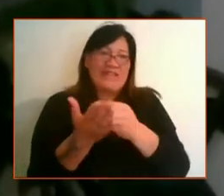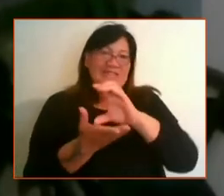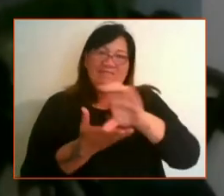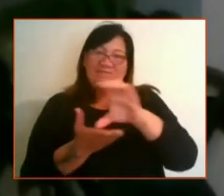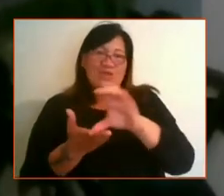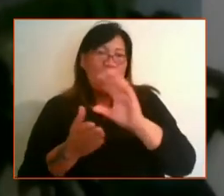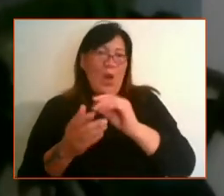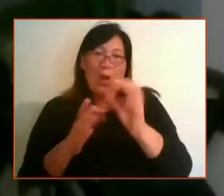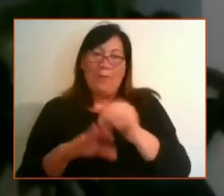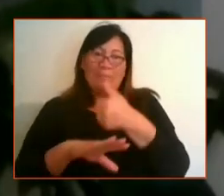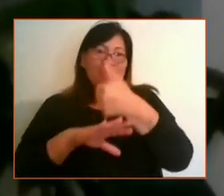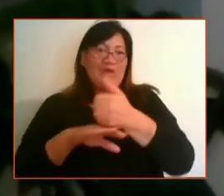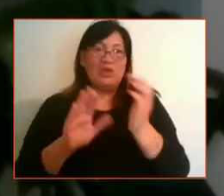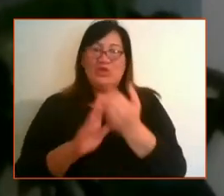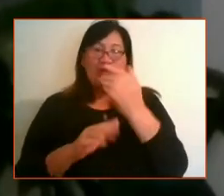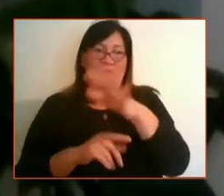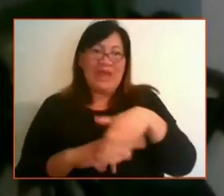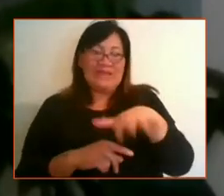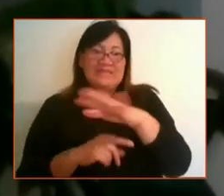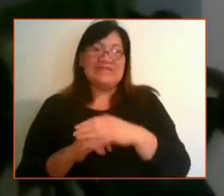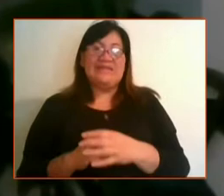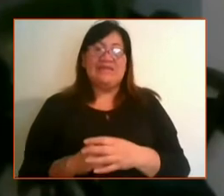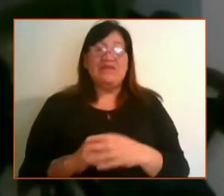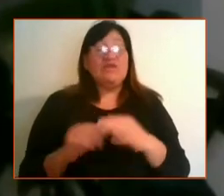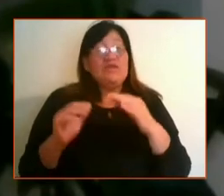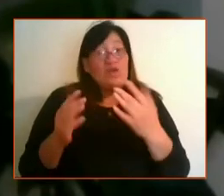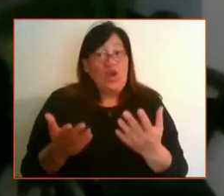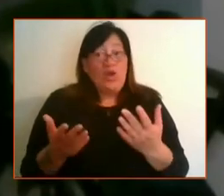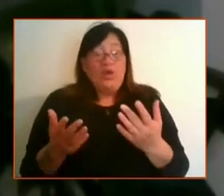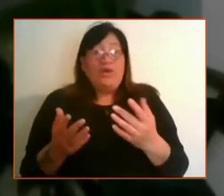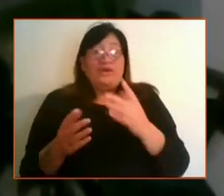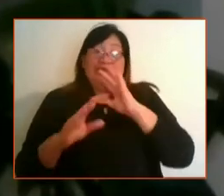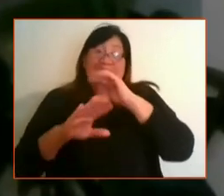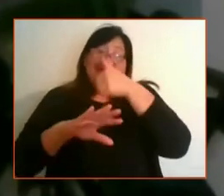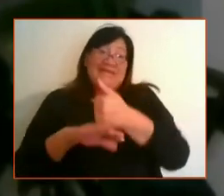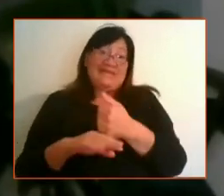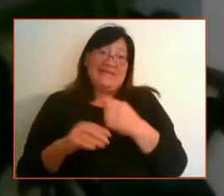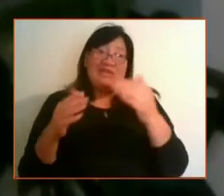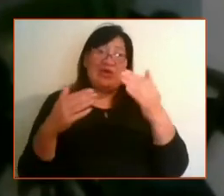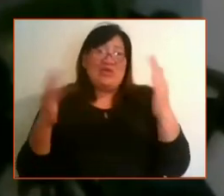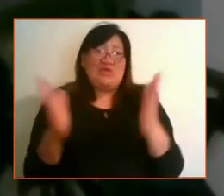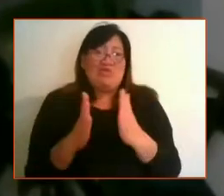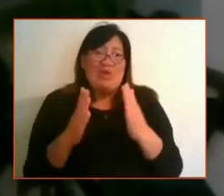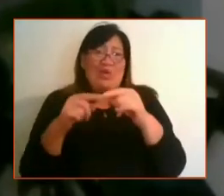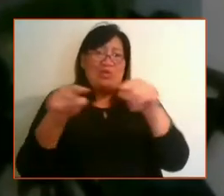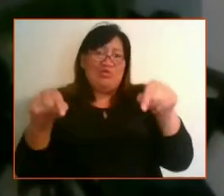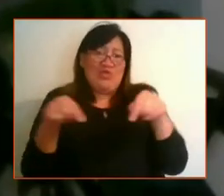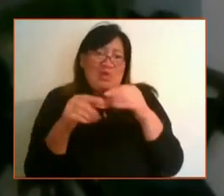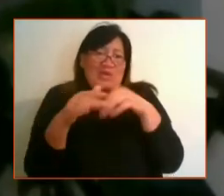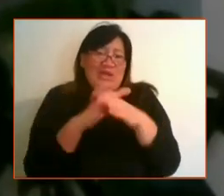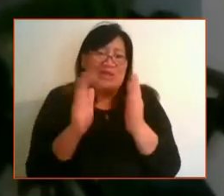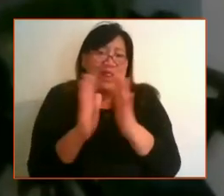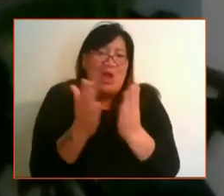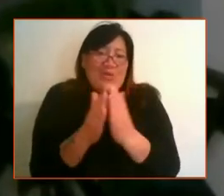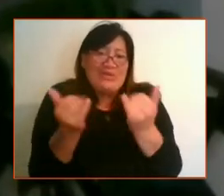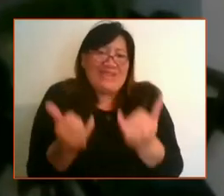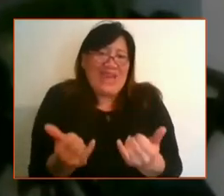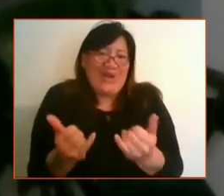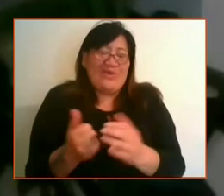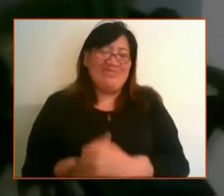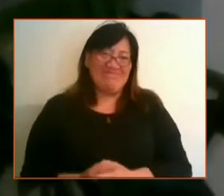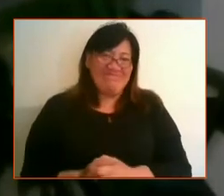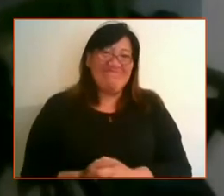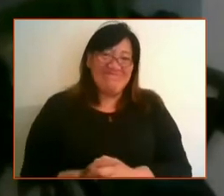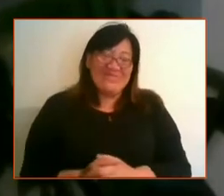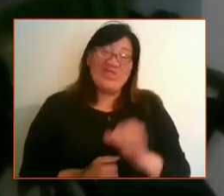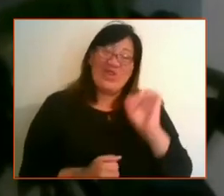space, they've effectively moved into a little closet in Invercargill Library. and the kind of focus that